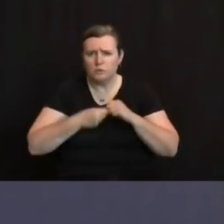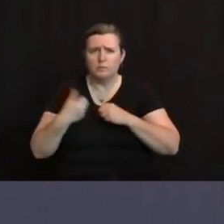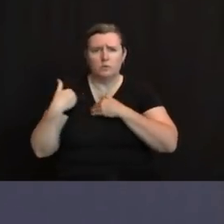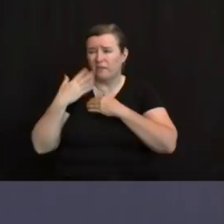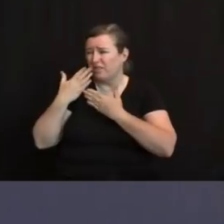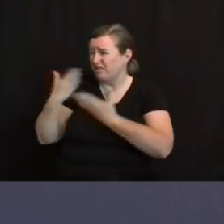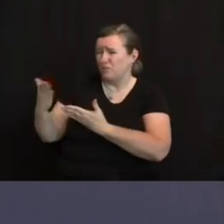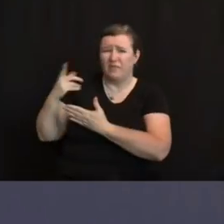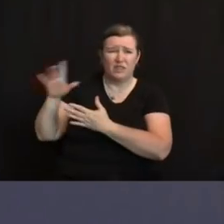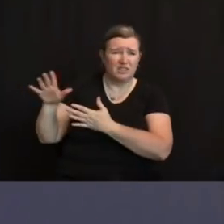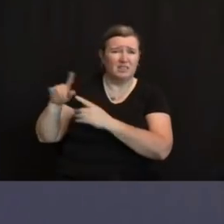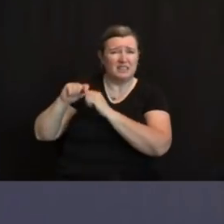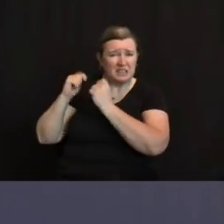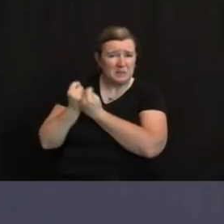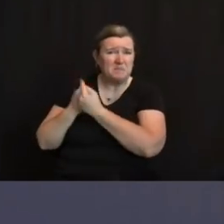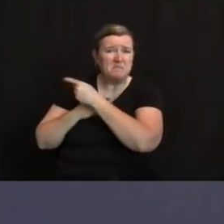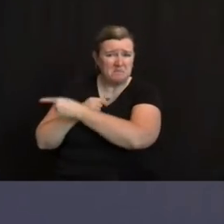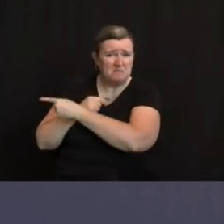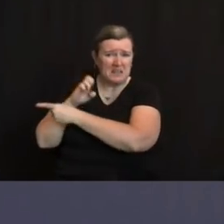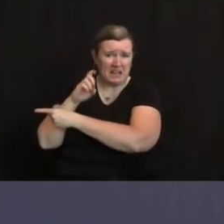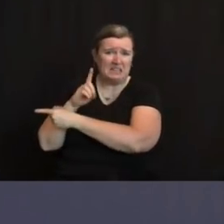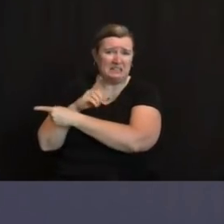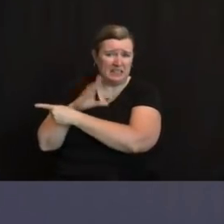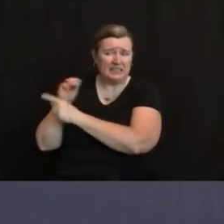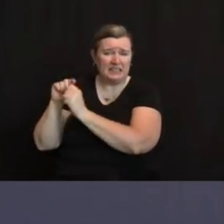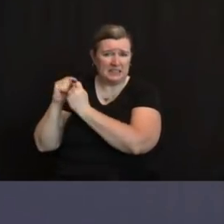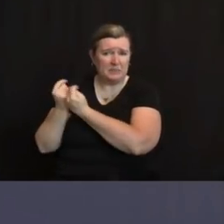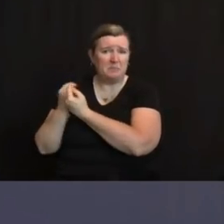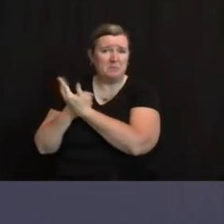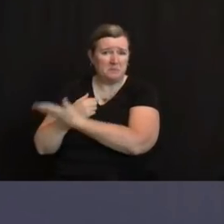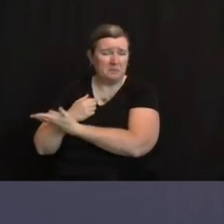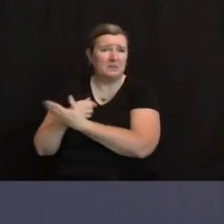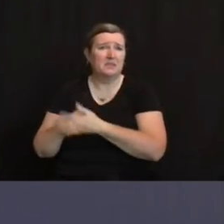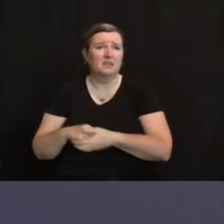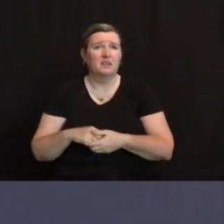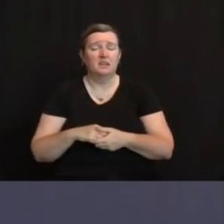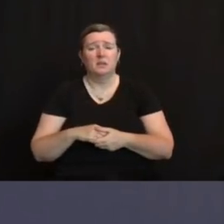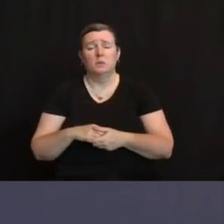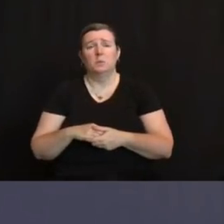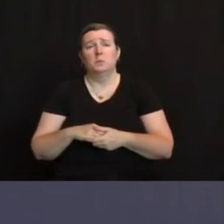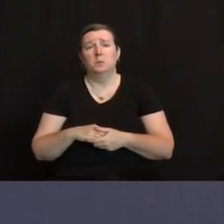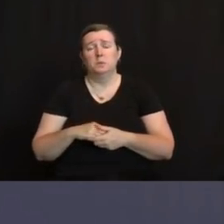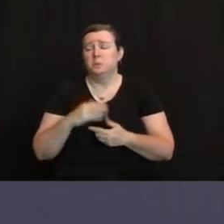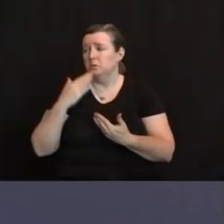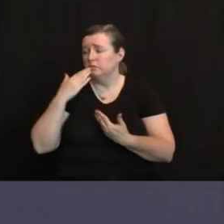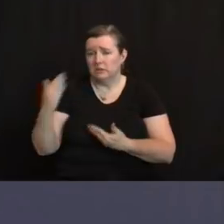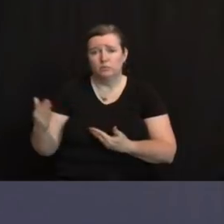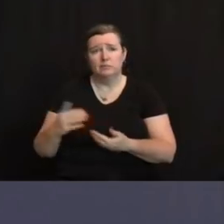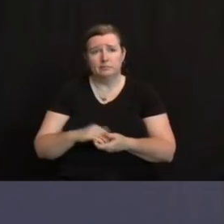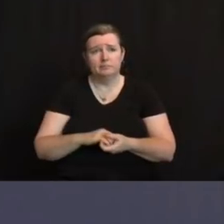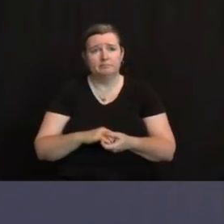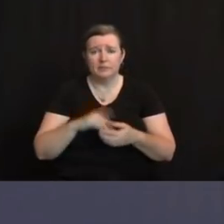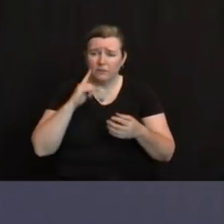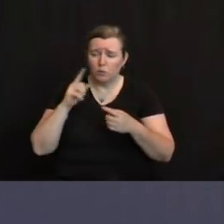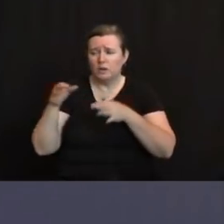have been in meeting the moment, a very sobering moment in reality in our state. So thank you, and thanks for explaining that.